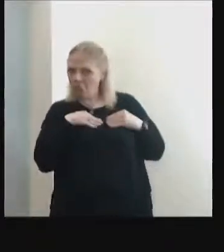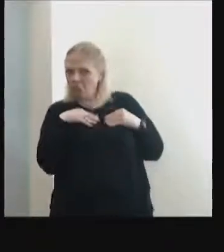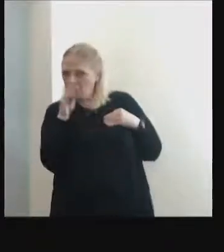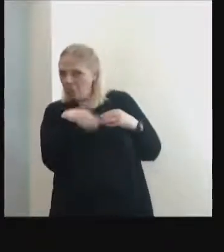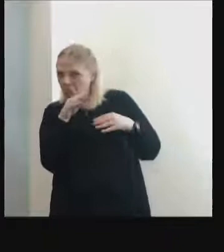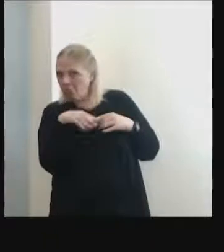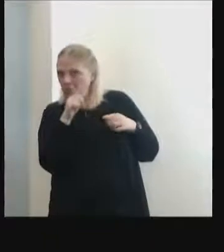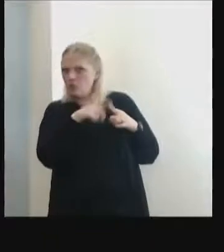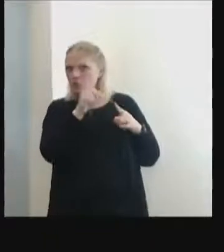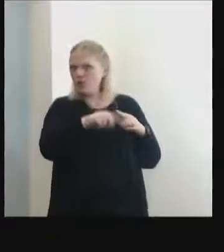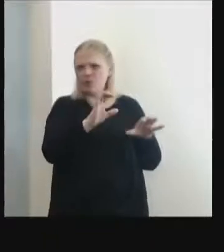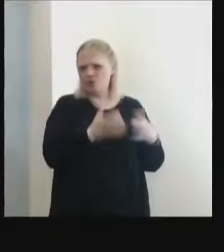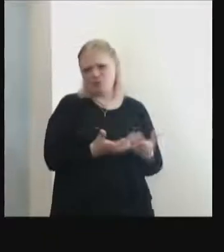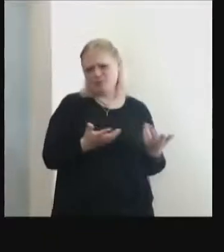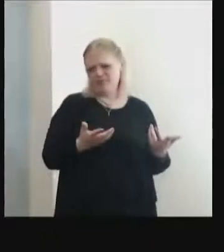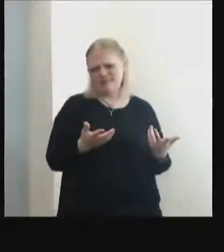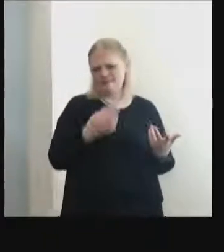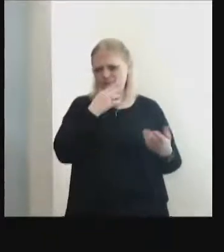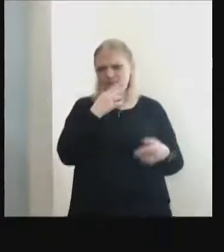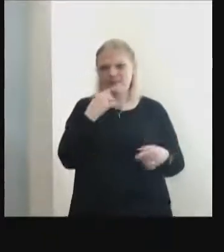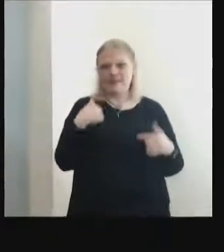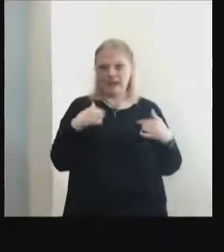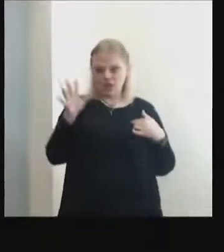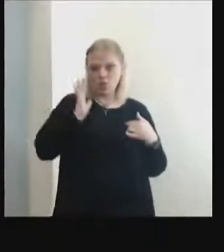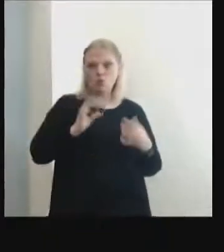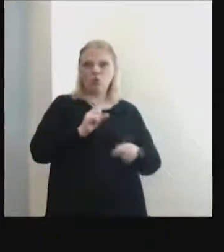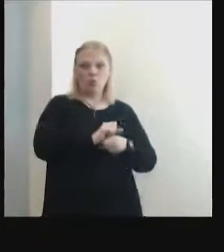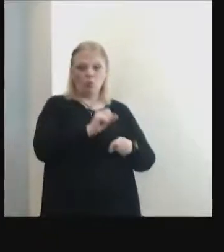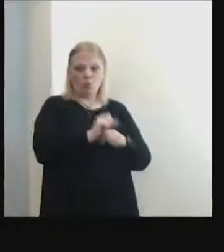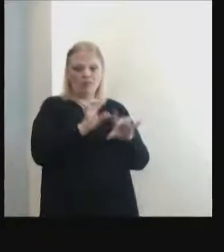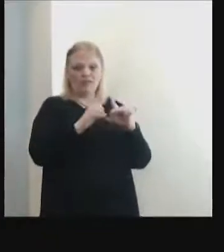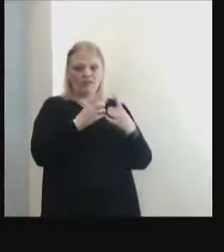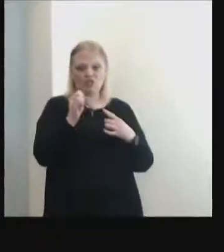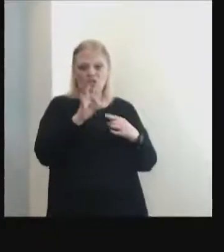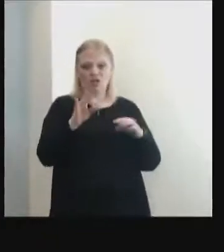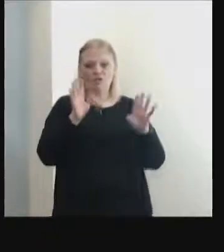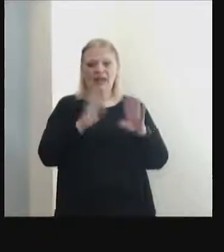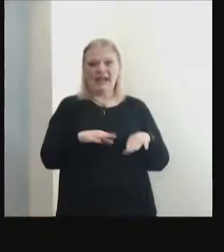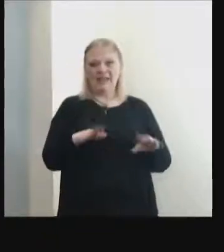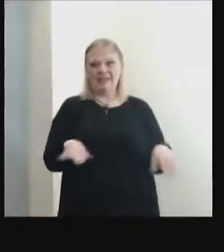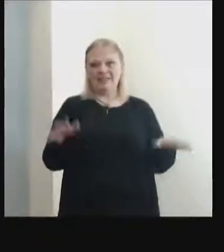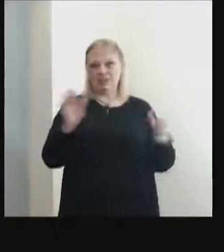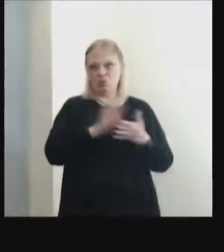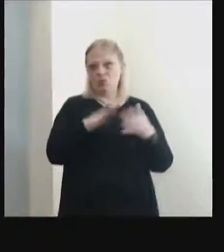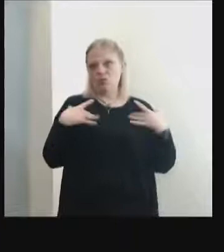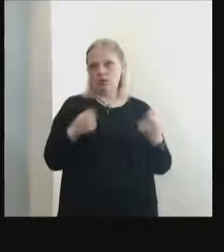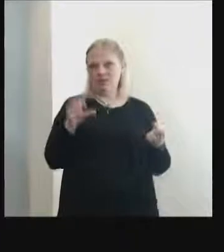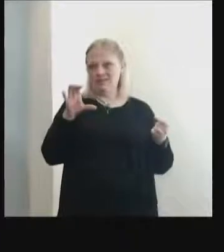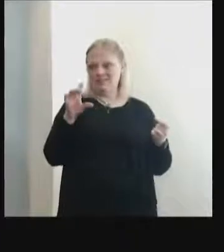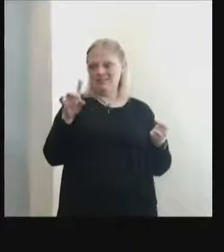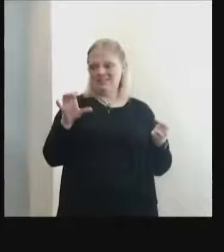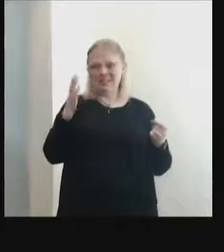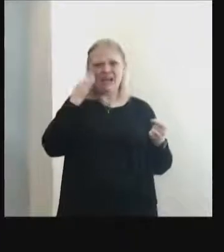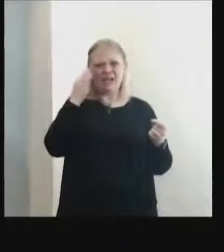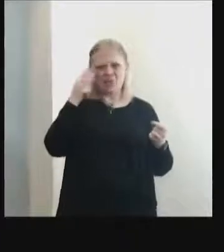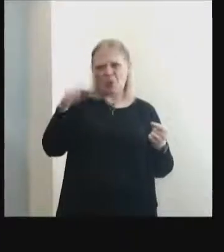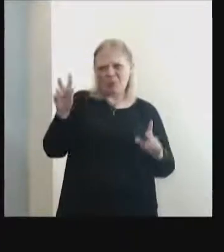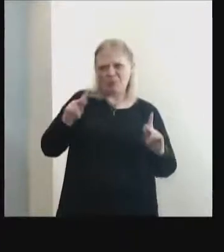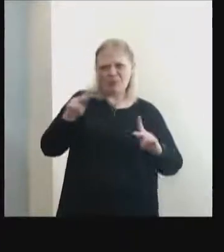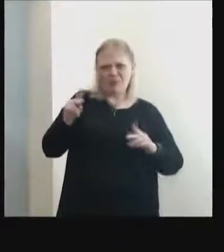this administration. I used to work in the Division of Adolescent and School Health at CDC. I know the people that write those